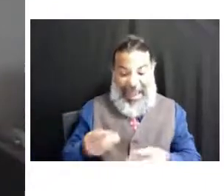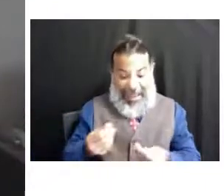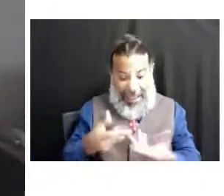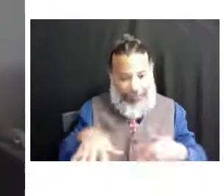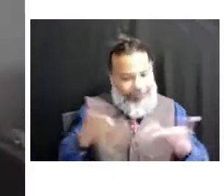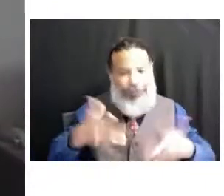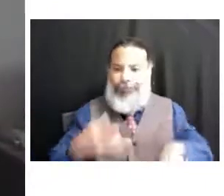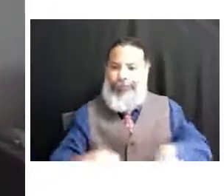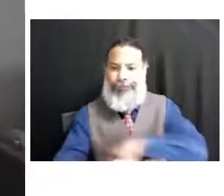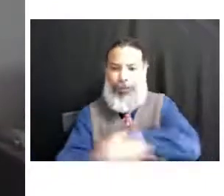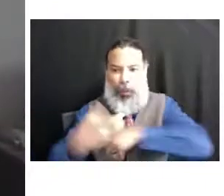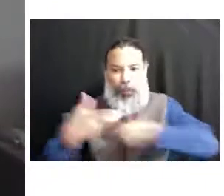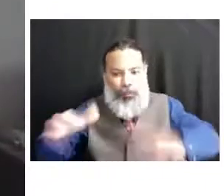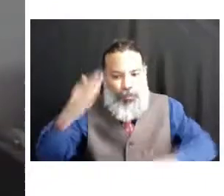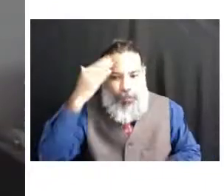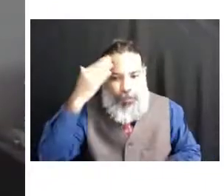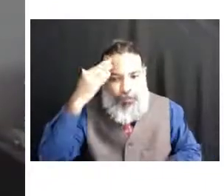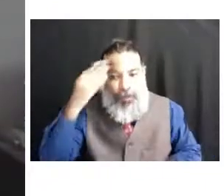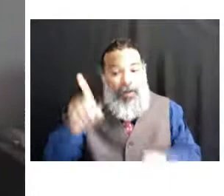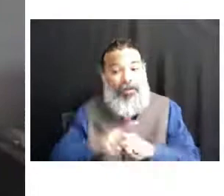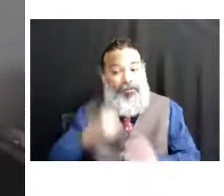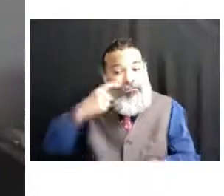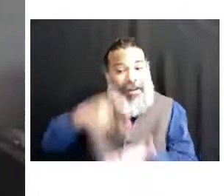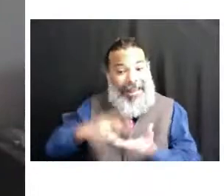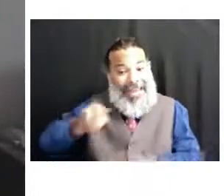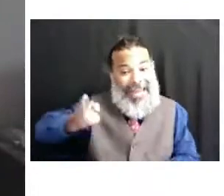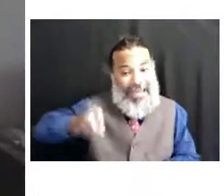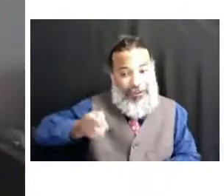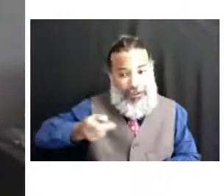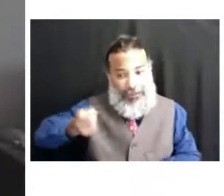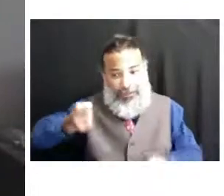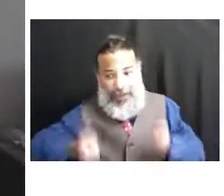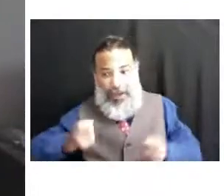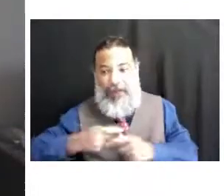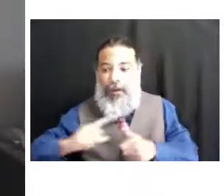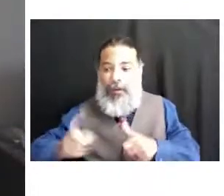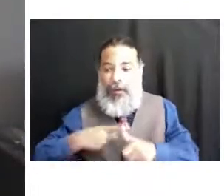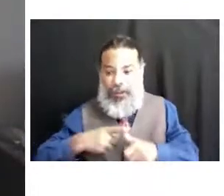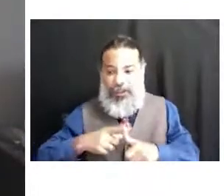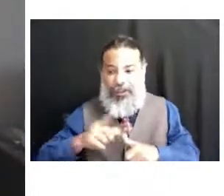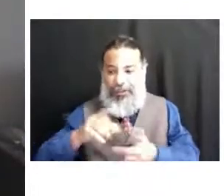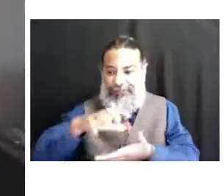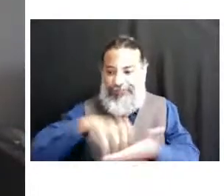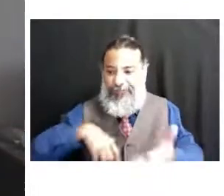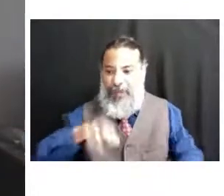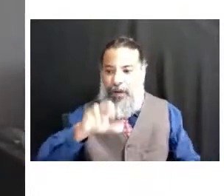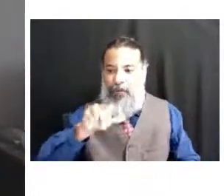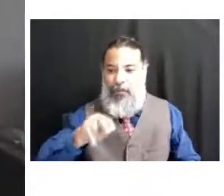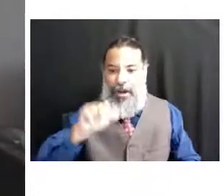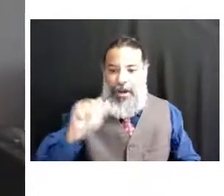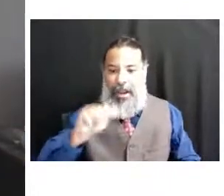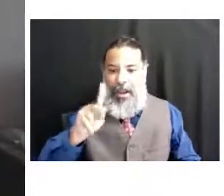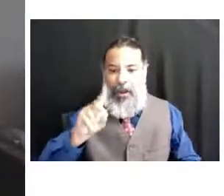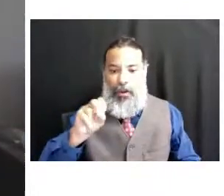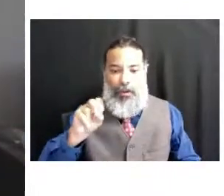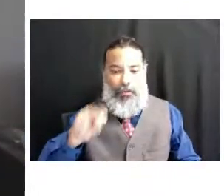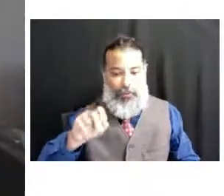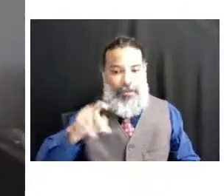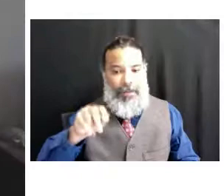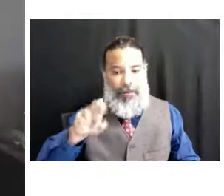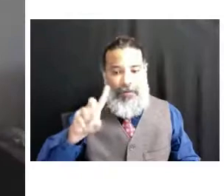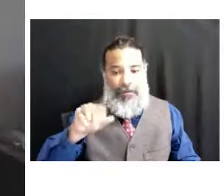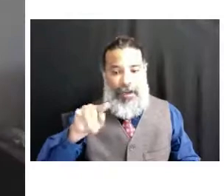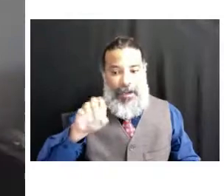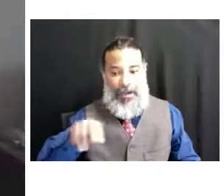like to also acknowledge that this history was adapted from an original text authored by Ryan A. Coons, Peter Dayton,